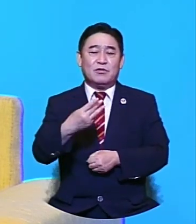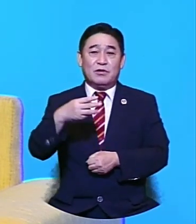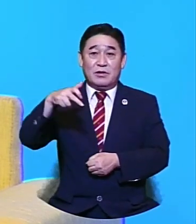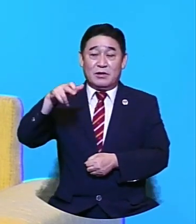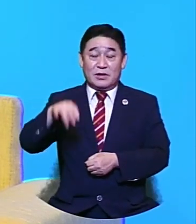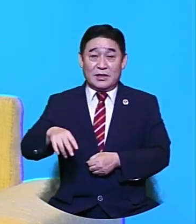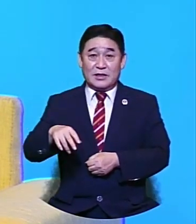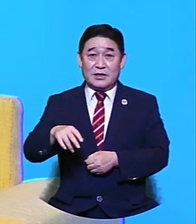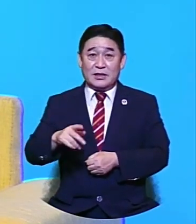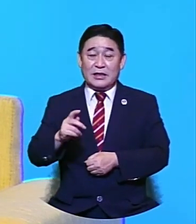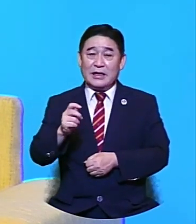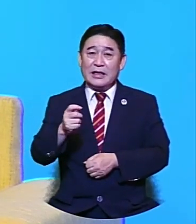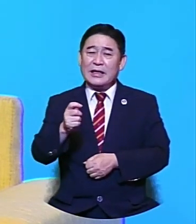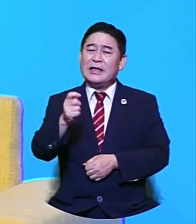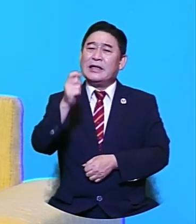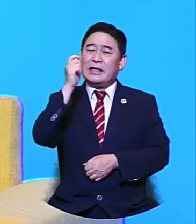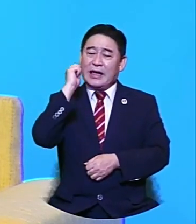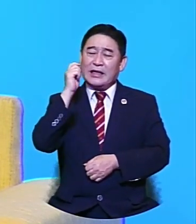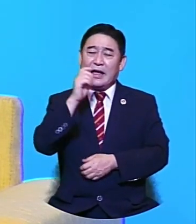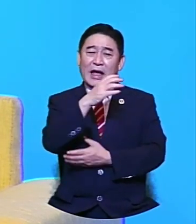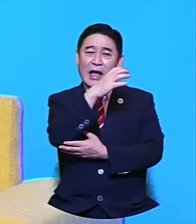and I forgot the last one.